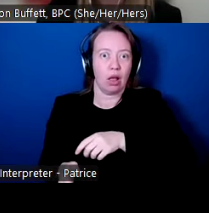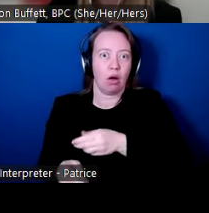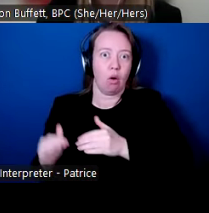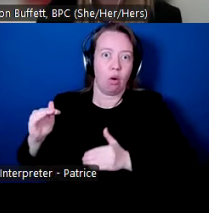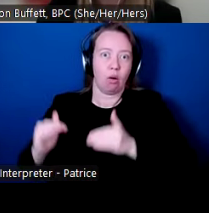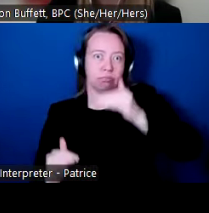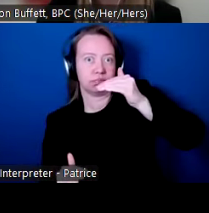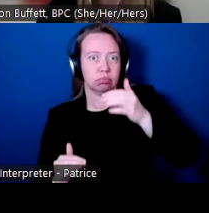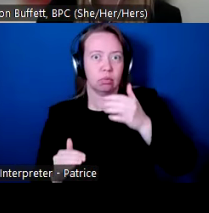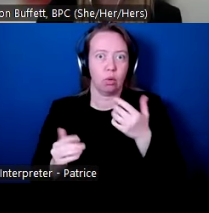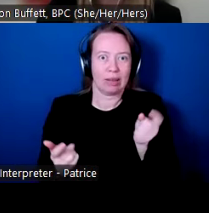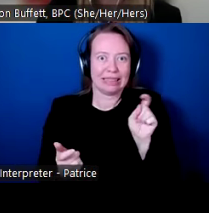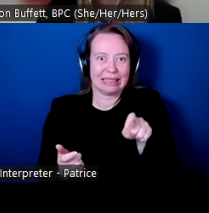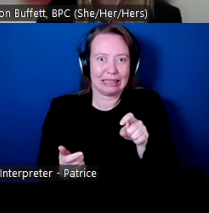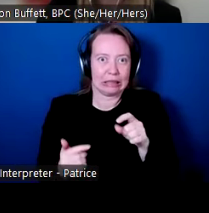please.